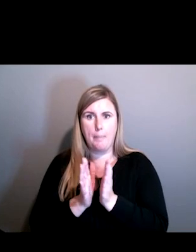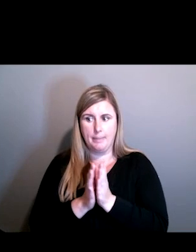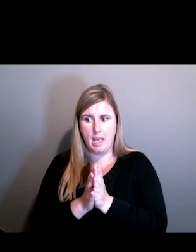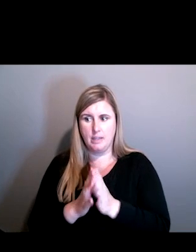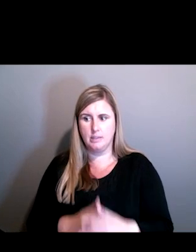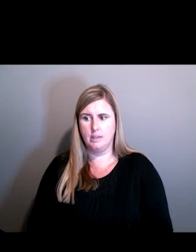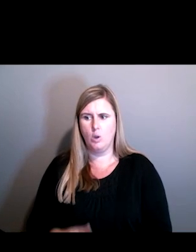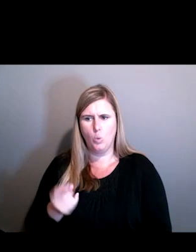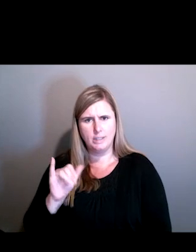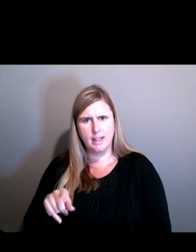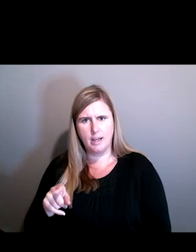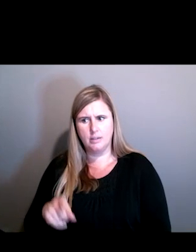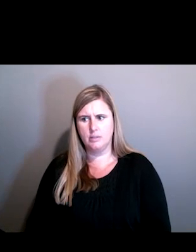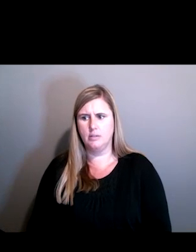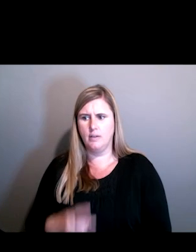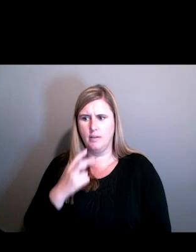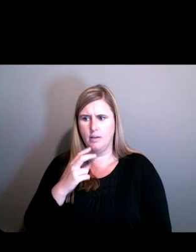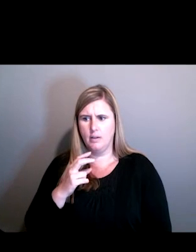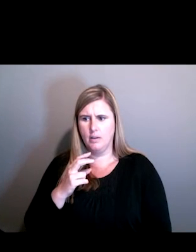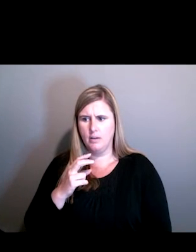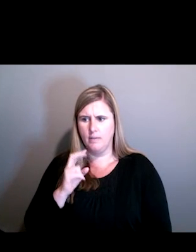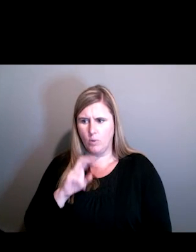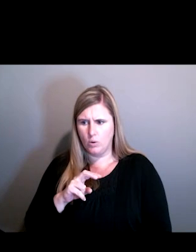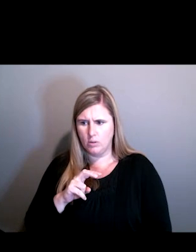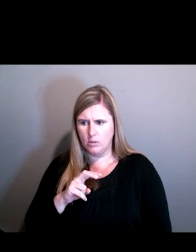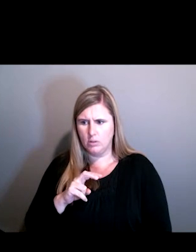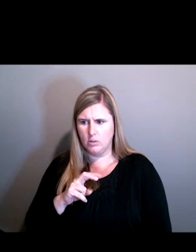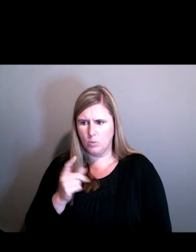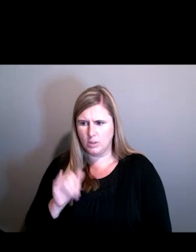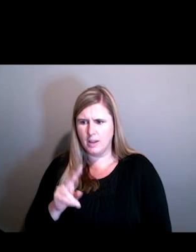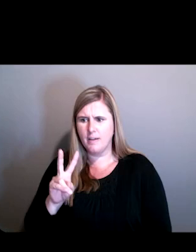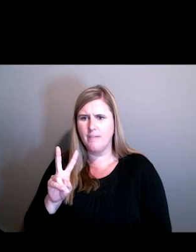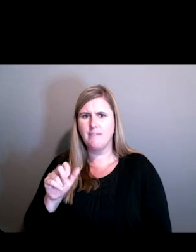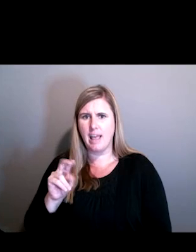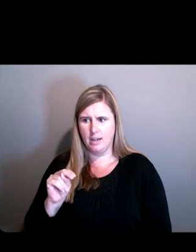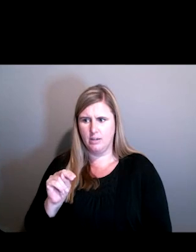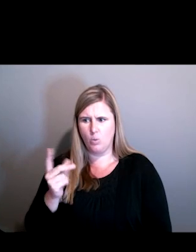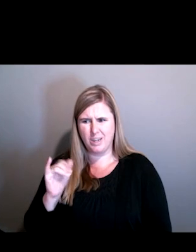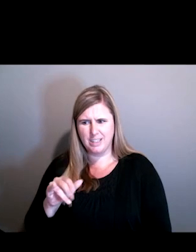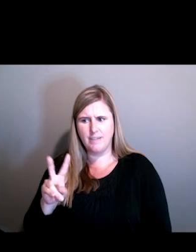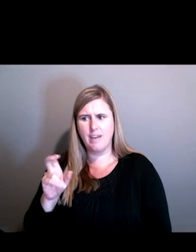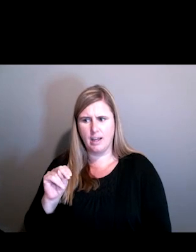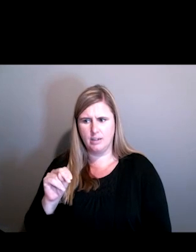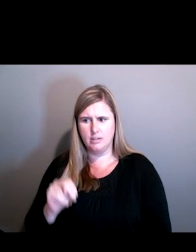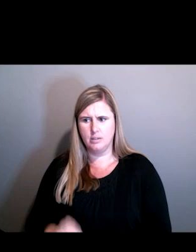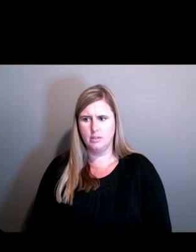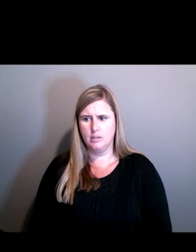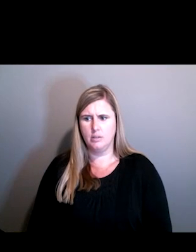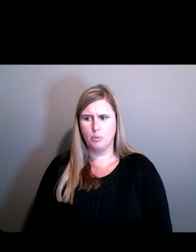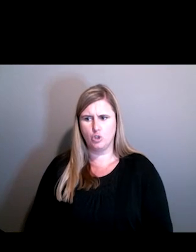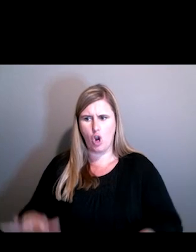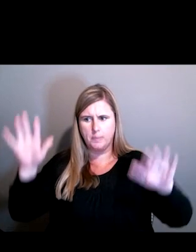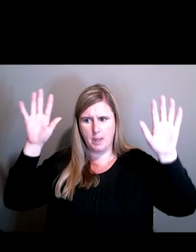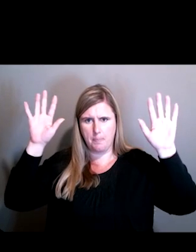What am I doing? Nothing. What is this? Car. Van. What is it? Van. Van. What is it?